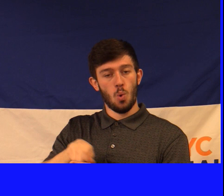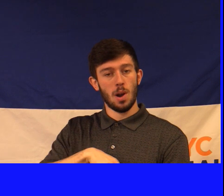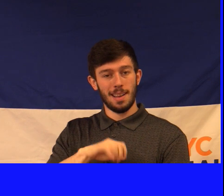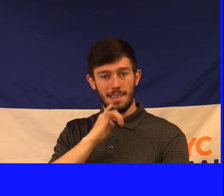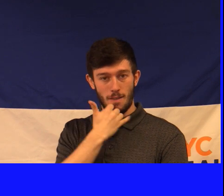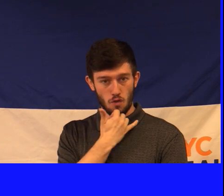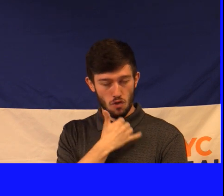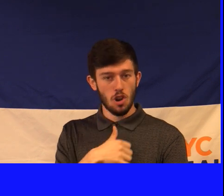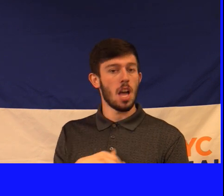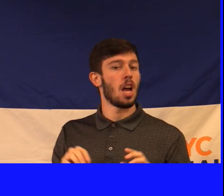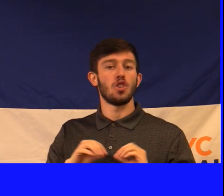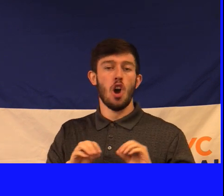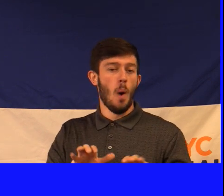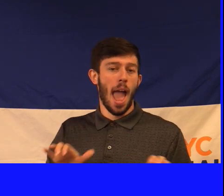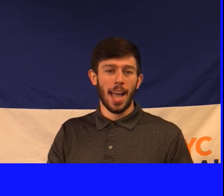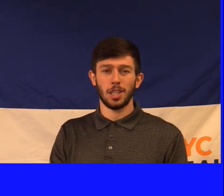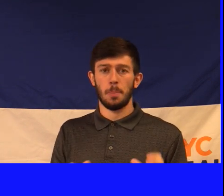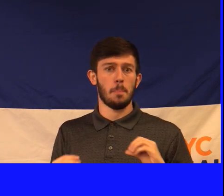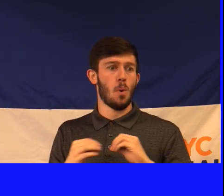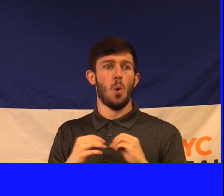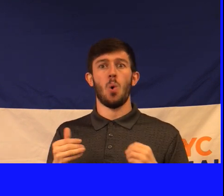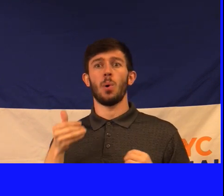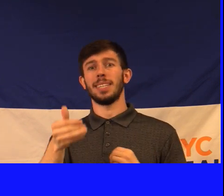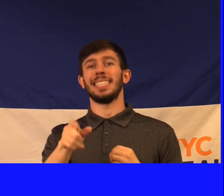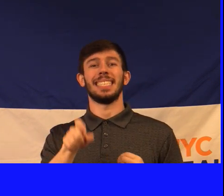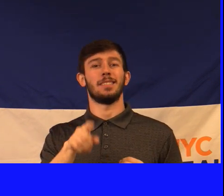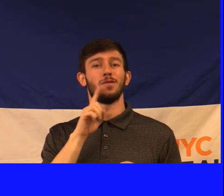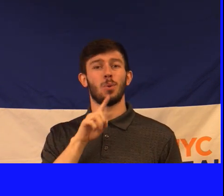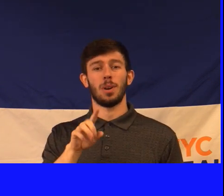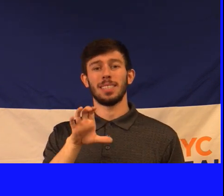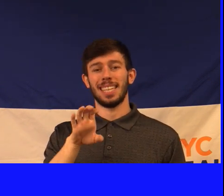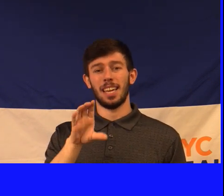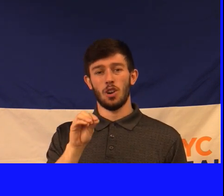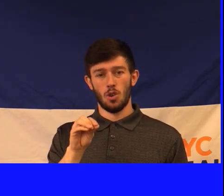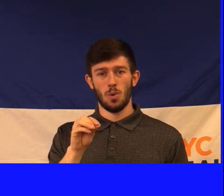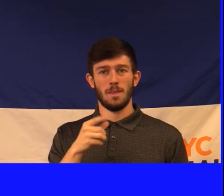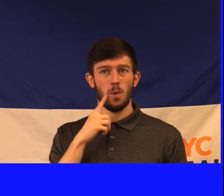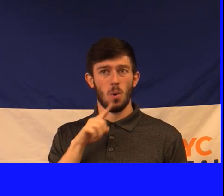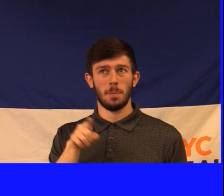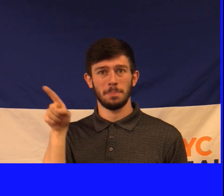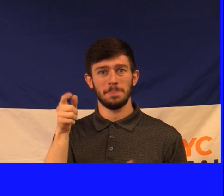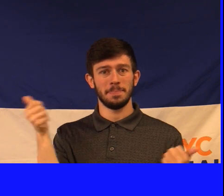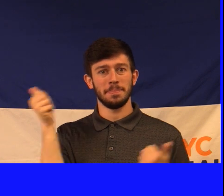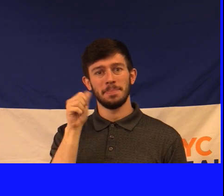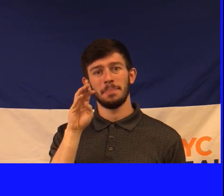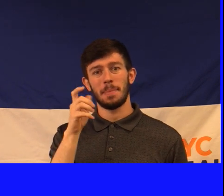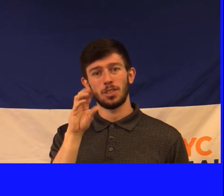Hence, no action needed to be done per the CEO from Metro Plus.